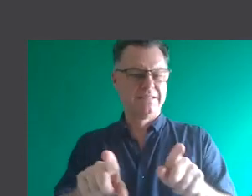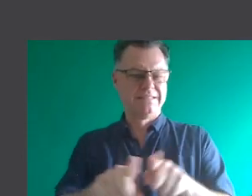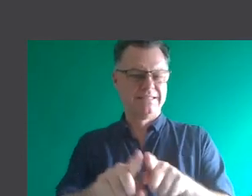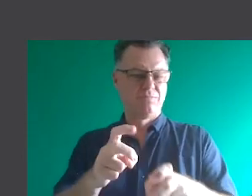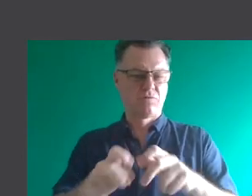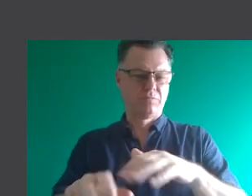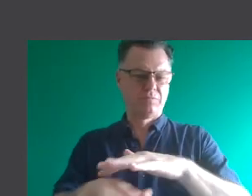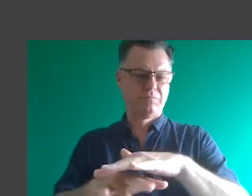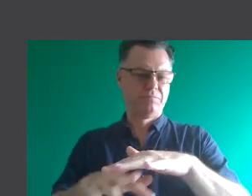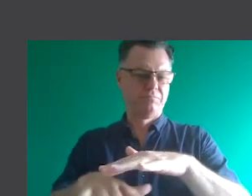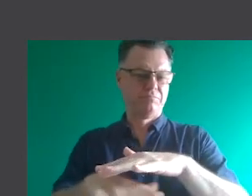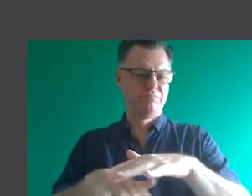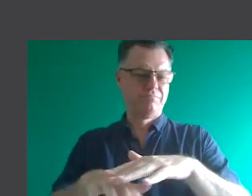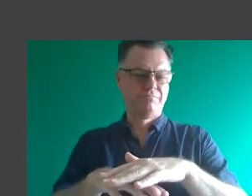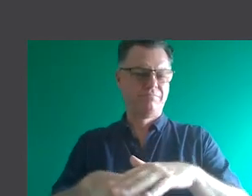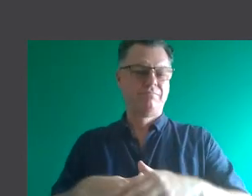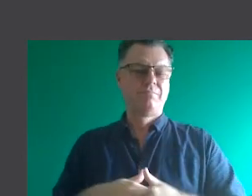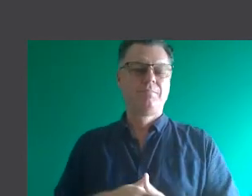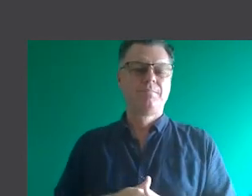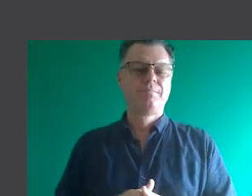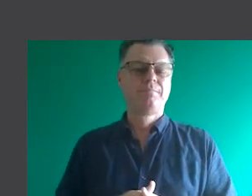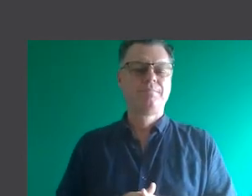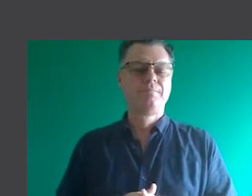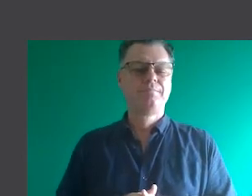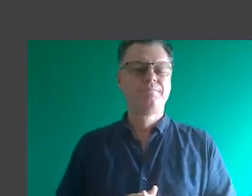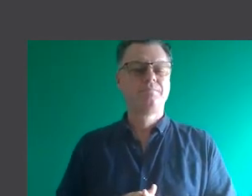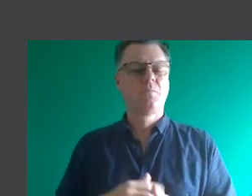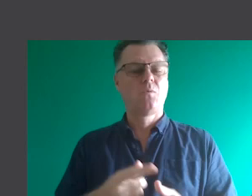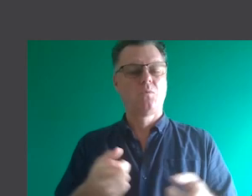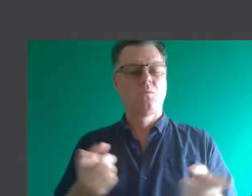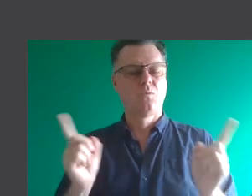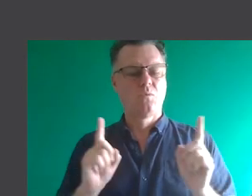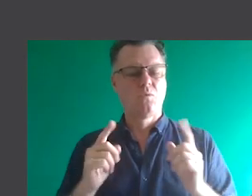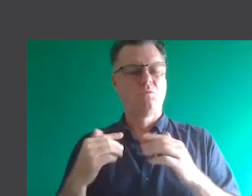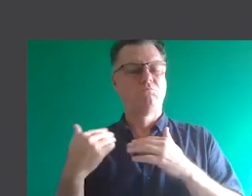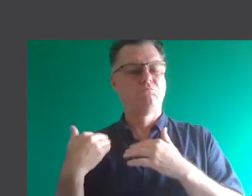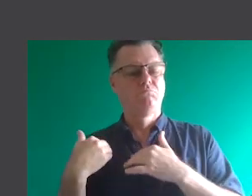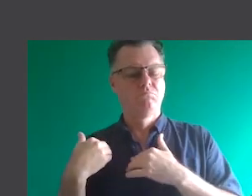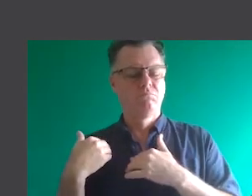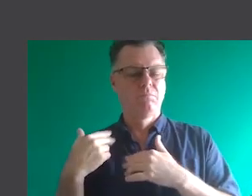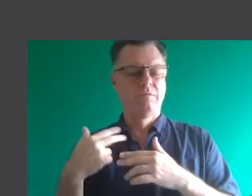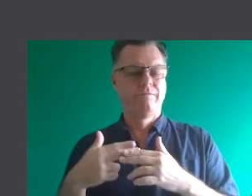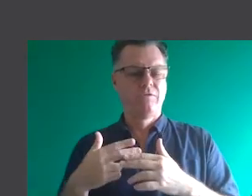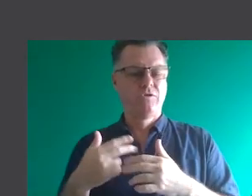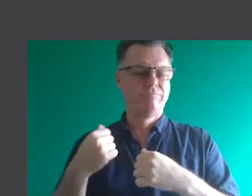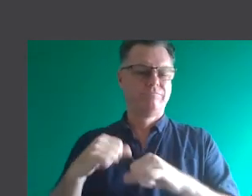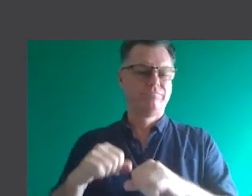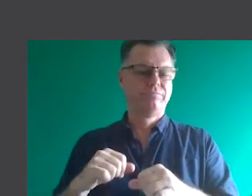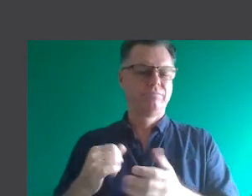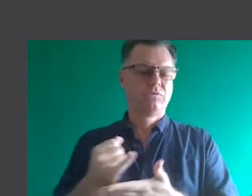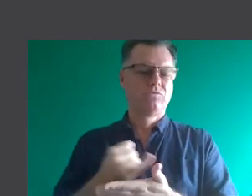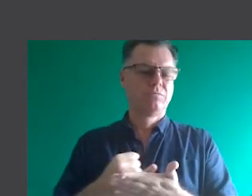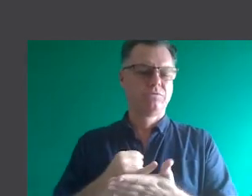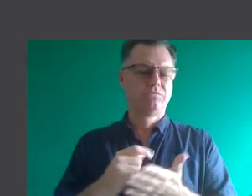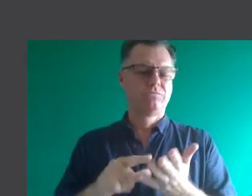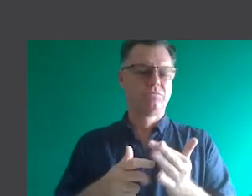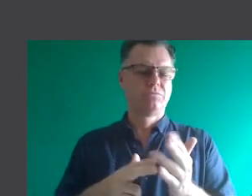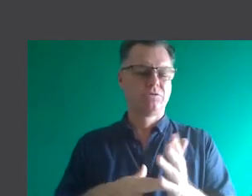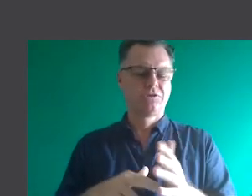evolving, but the main themes don't really. We just need to hammer home the point that we need to all collectively do this very